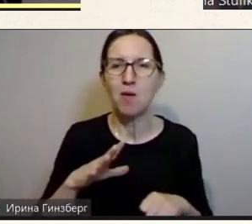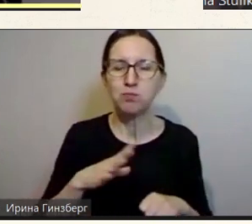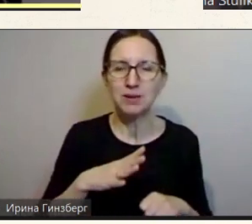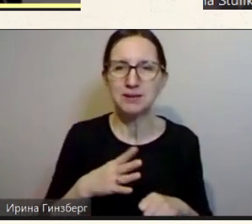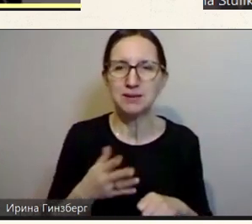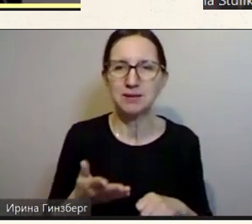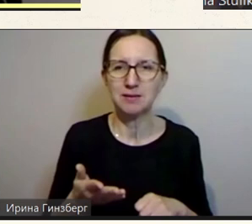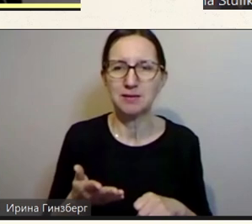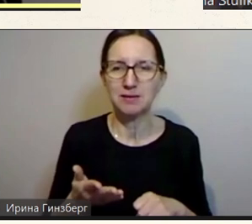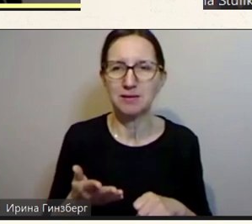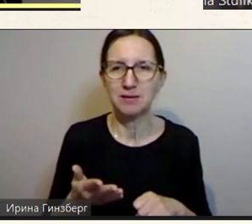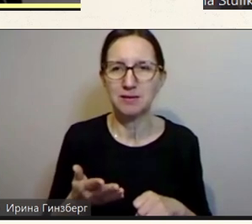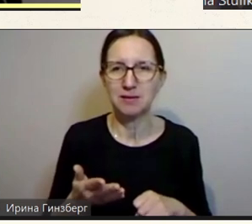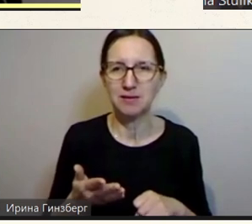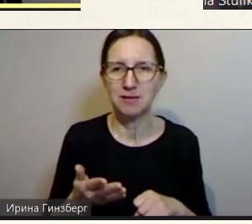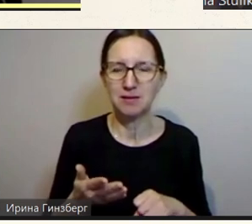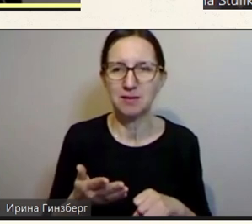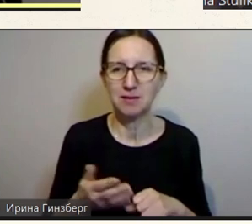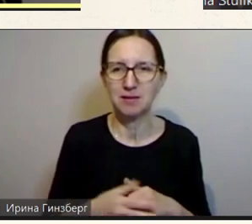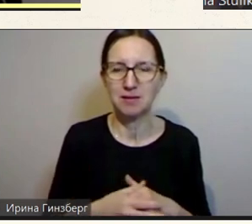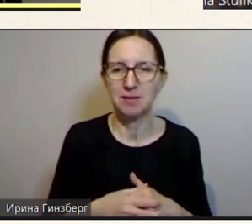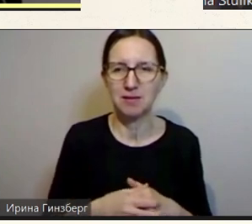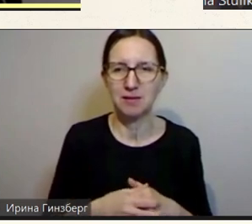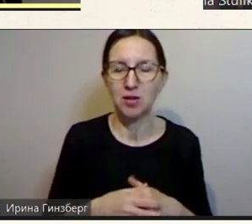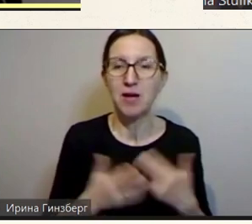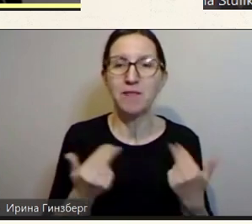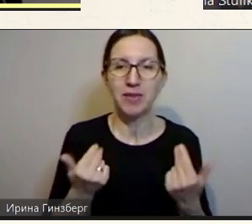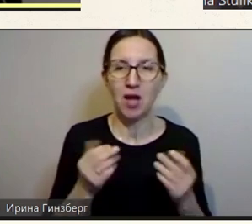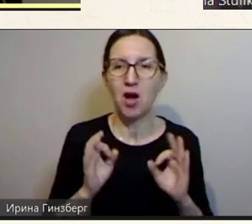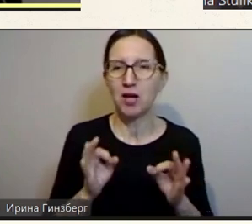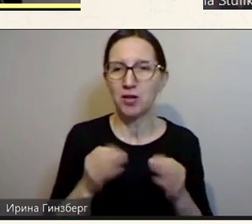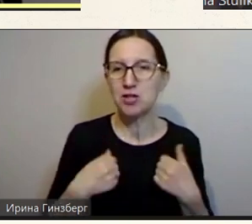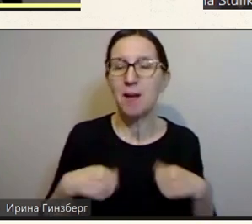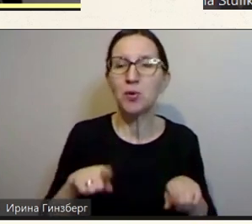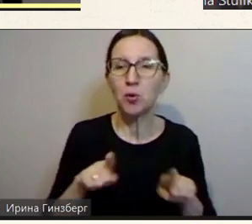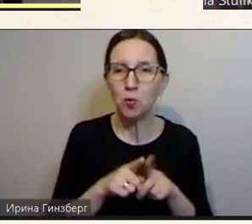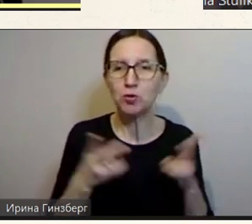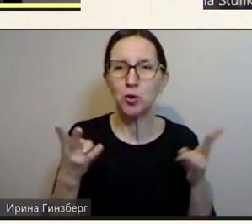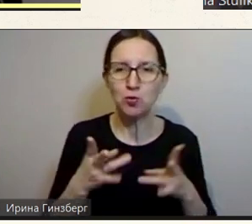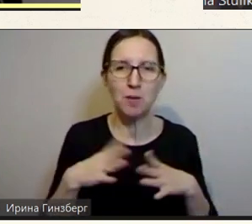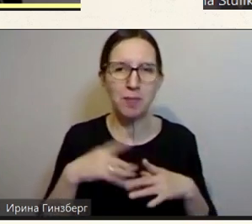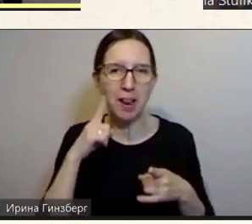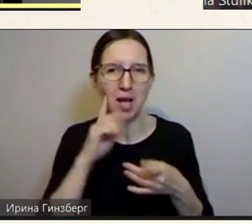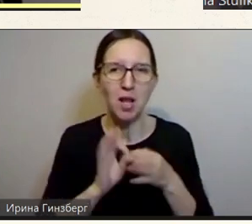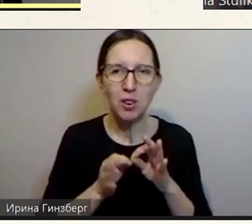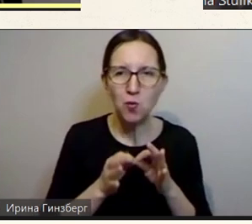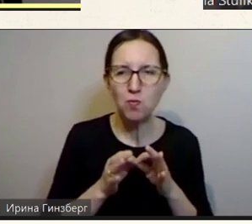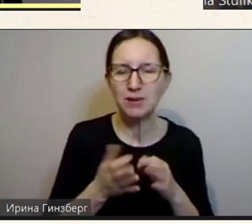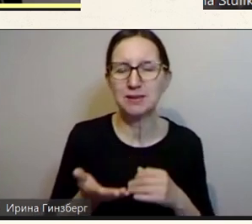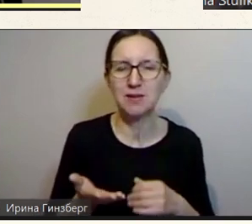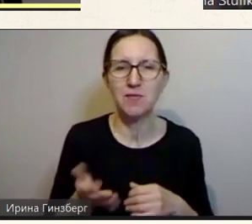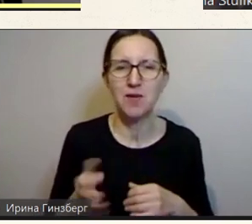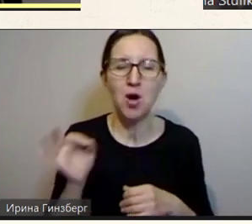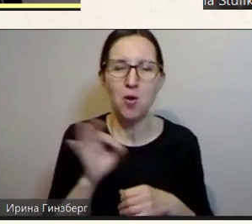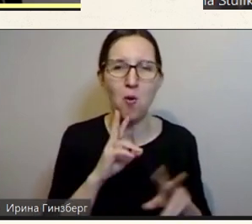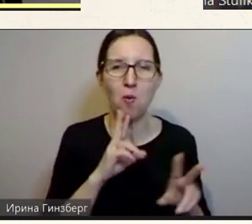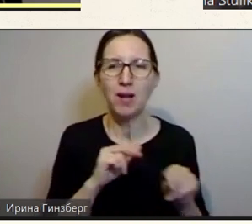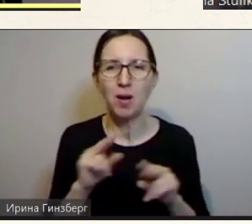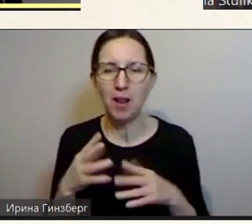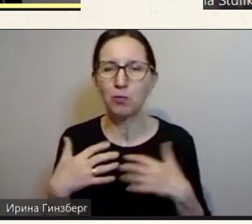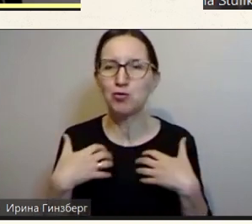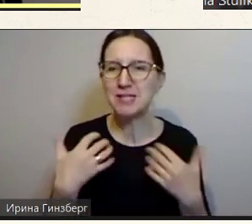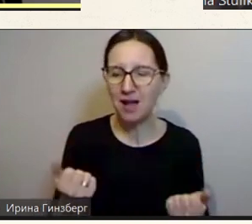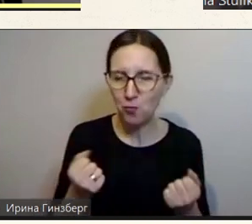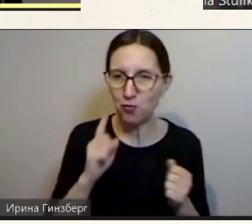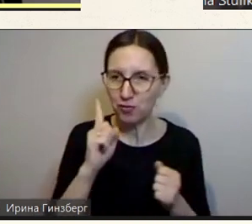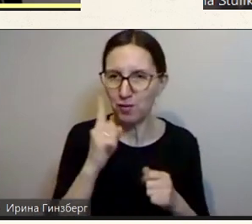Well, but we also had to think of the health and well-being of the actors. So we had to have a medic on staff, and we had to